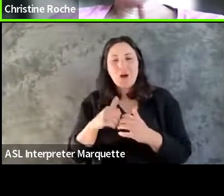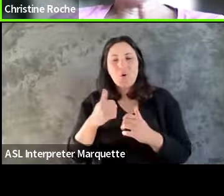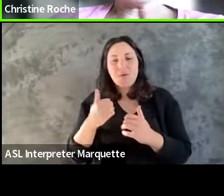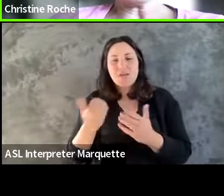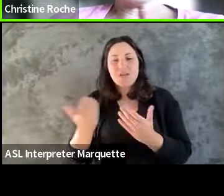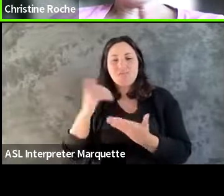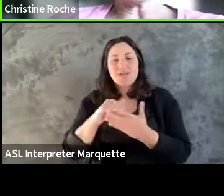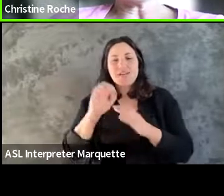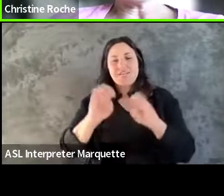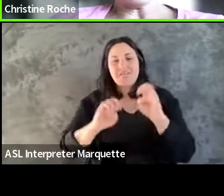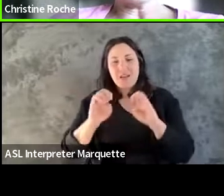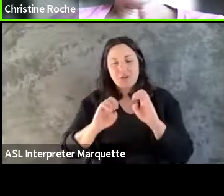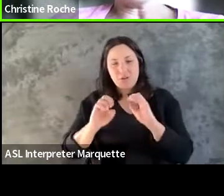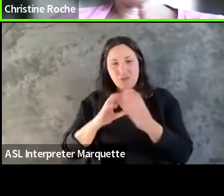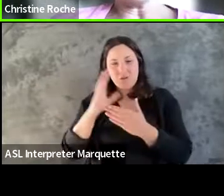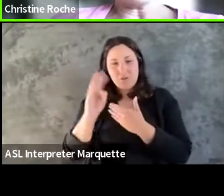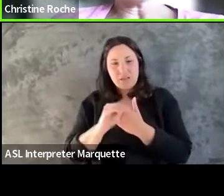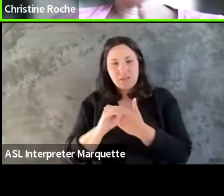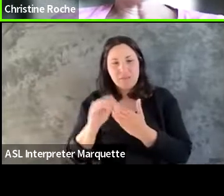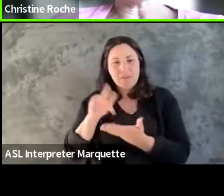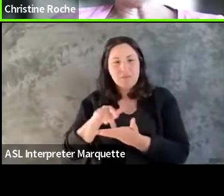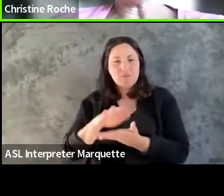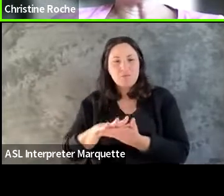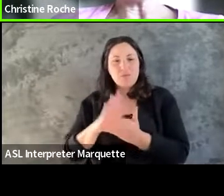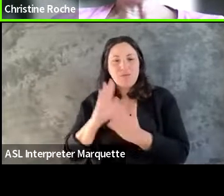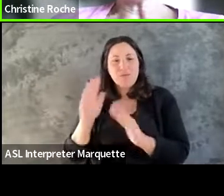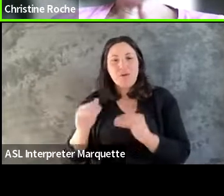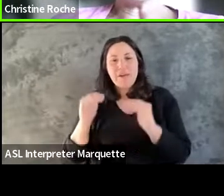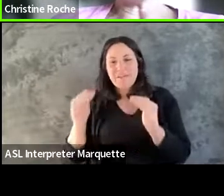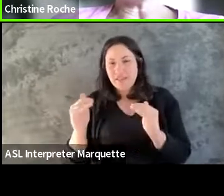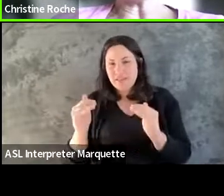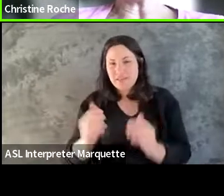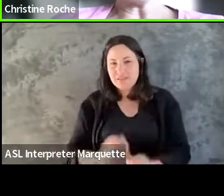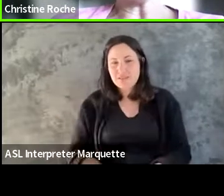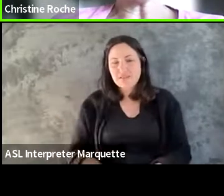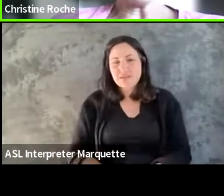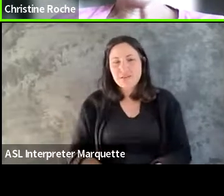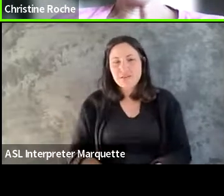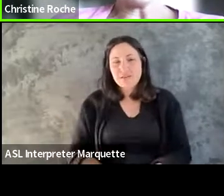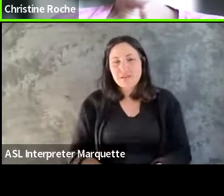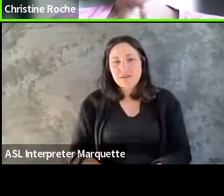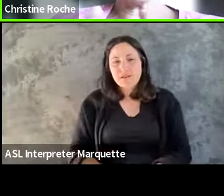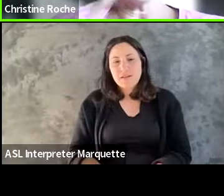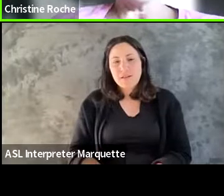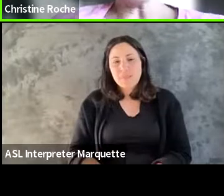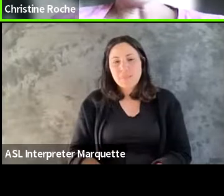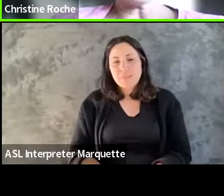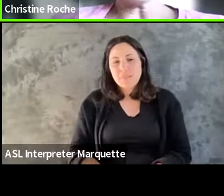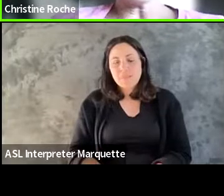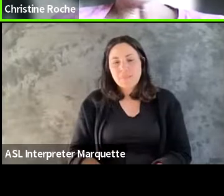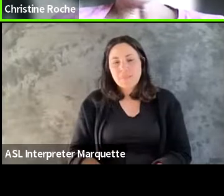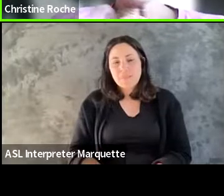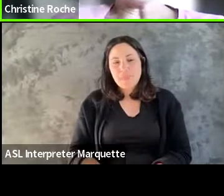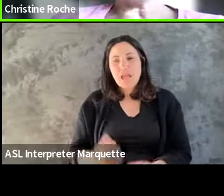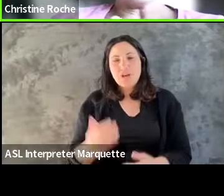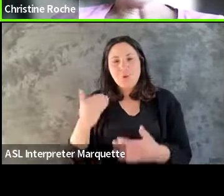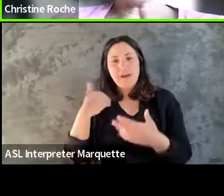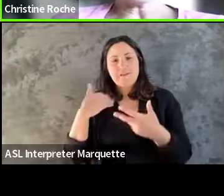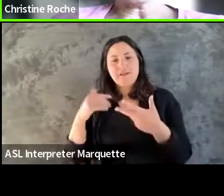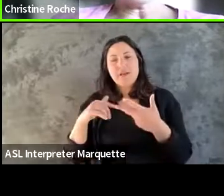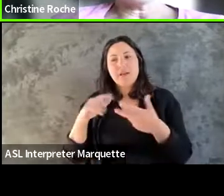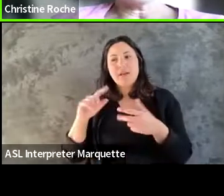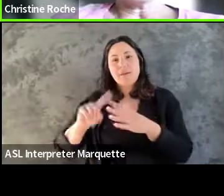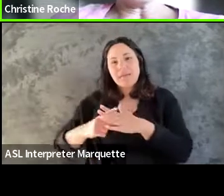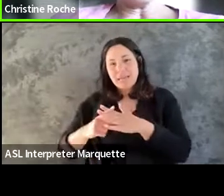the curriculum at the middle school as it relates to advanced German. My understanding is that there's beginner German and